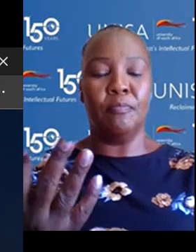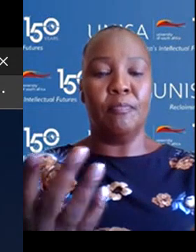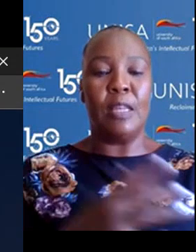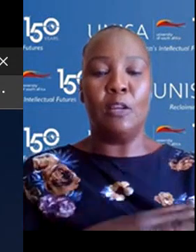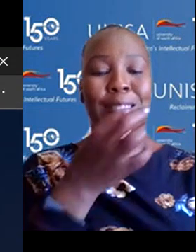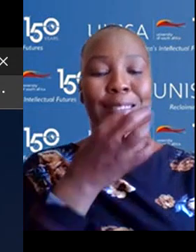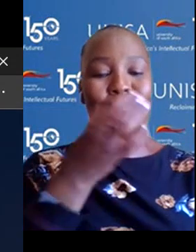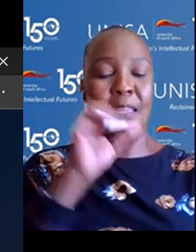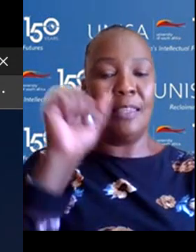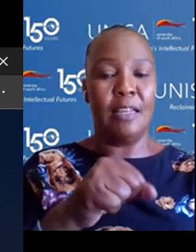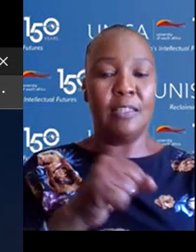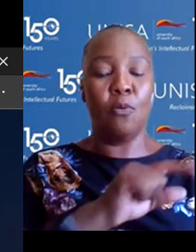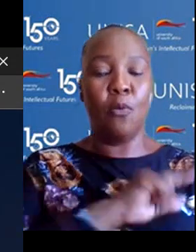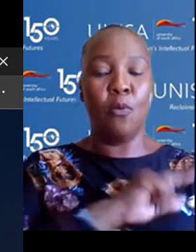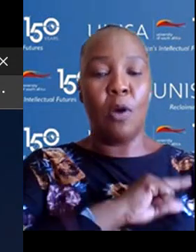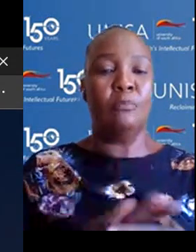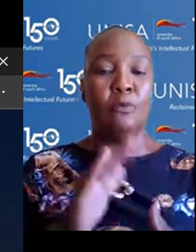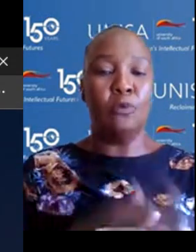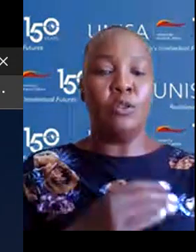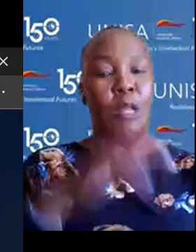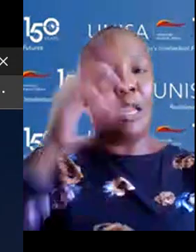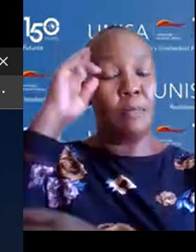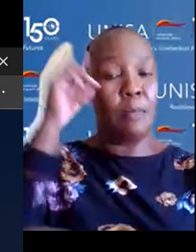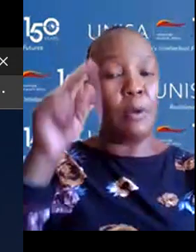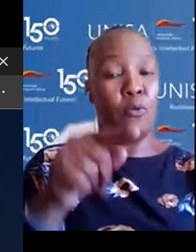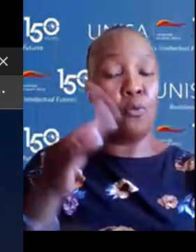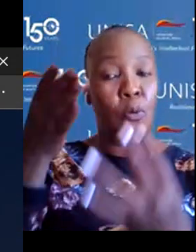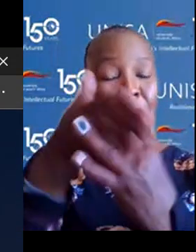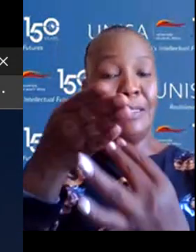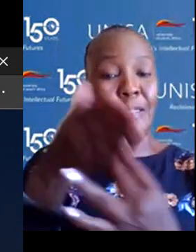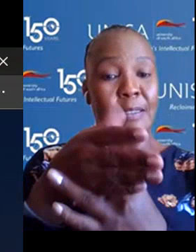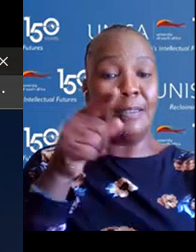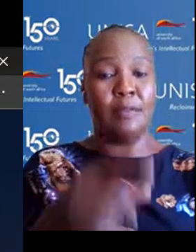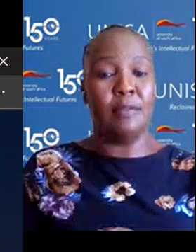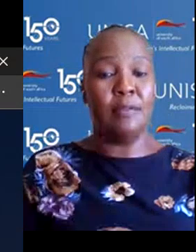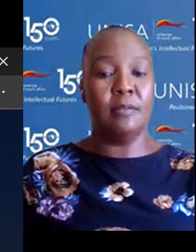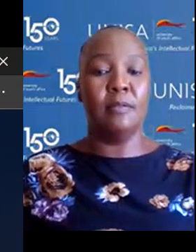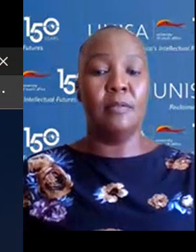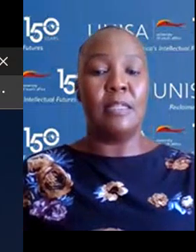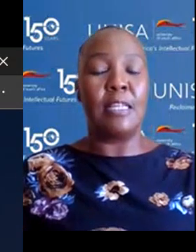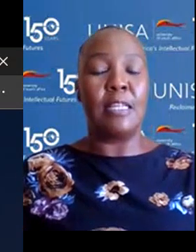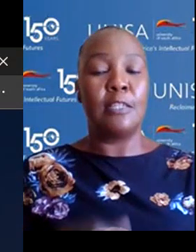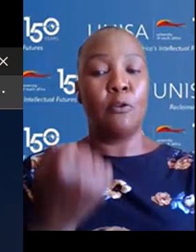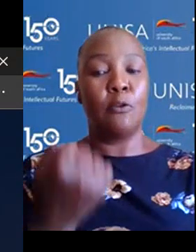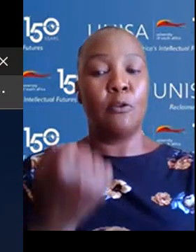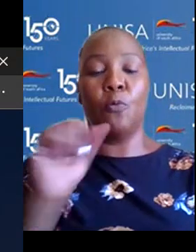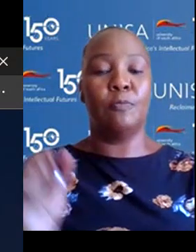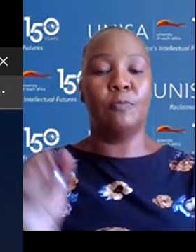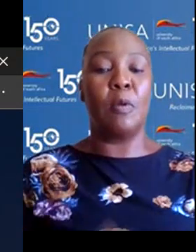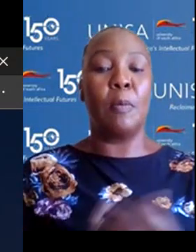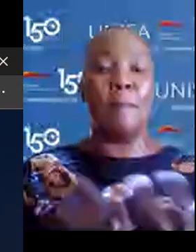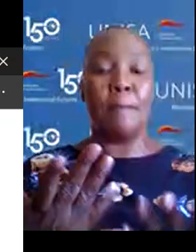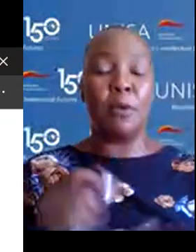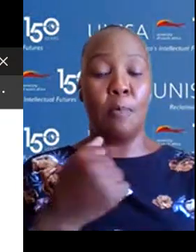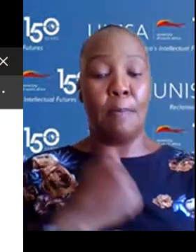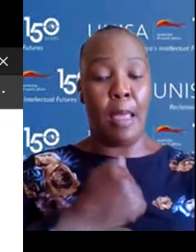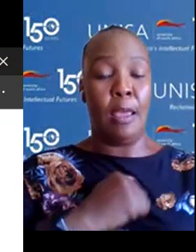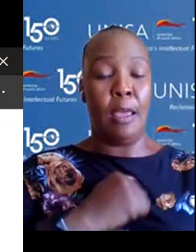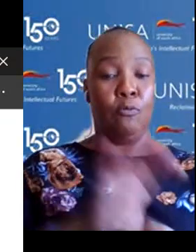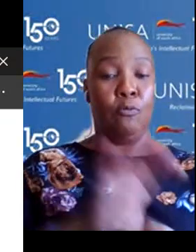say yes, because it's going to then remember that you've logged in. So rather just say no. But because this is my computer, I'm going to say